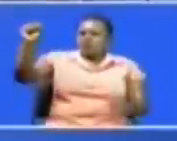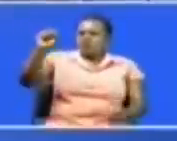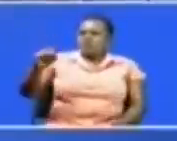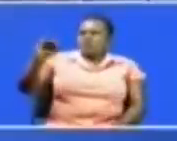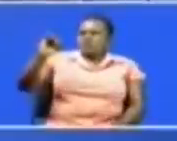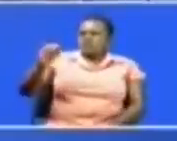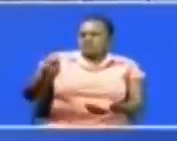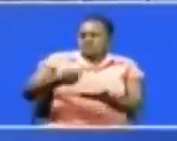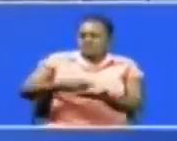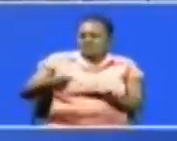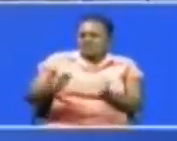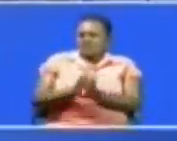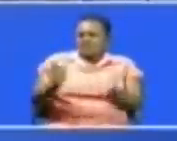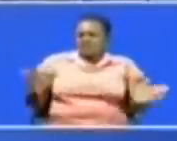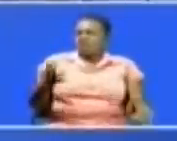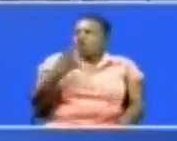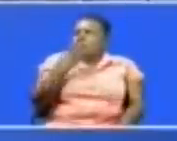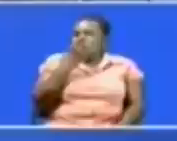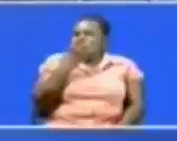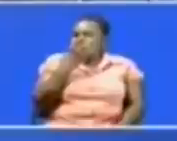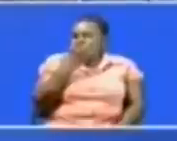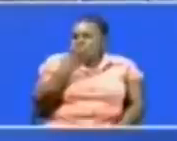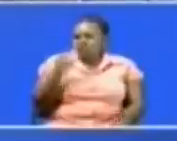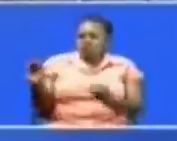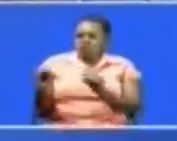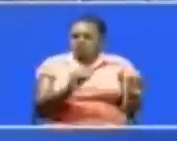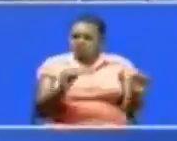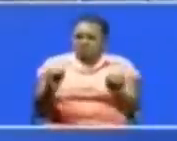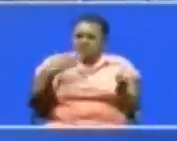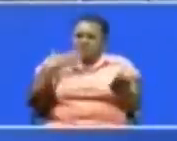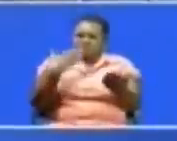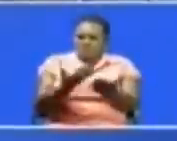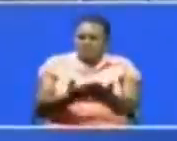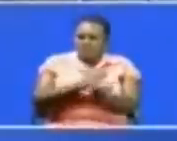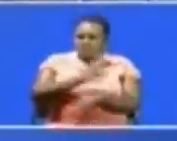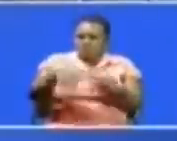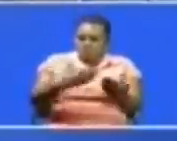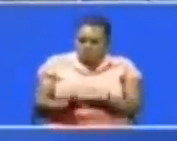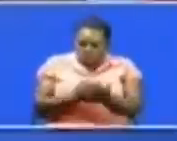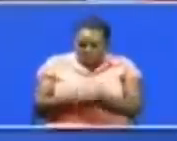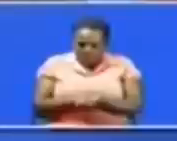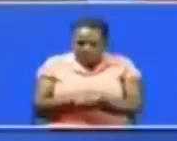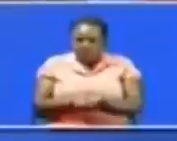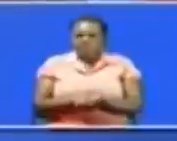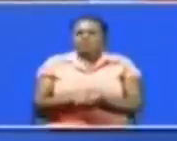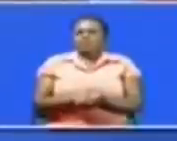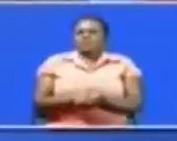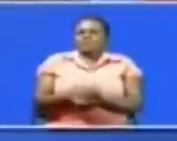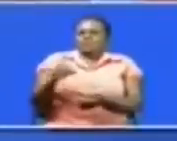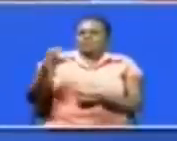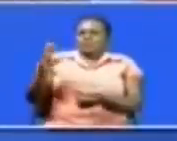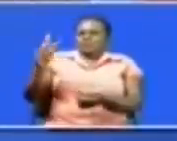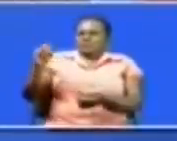is a Secretary General of the Orange Democratic Movement. Thank you all for being with us. Honorable Mbarire, I'll begin with